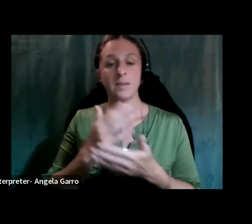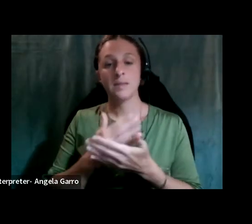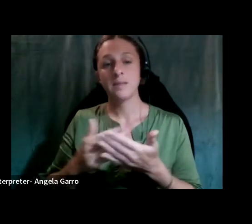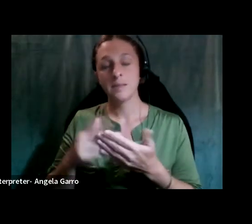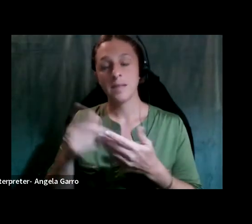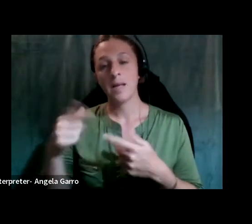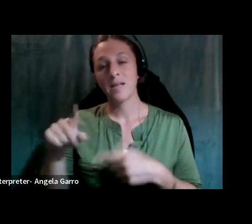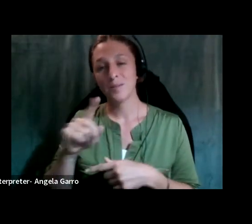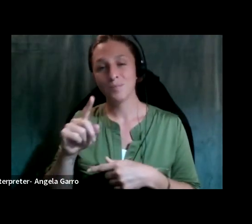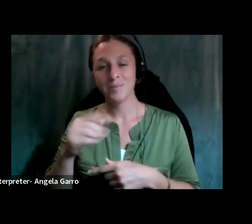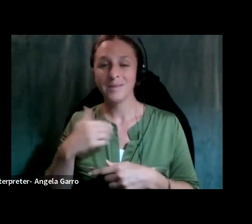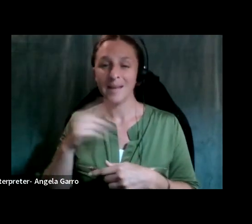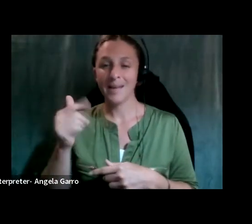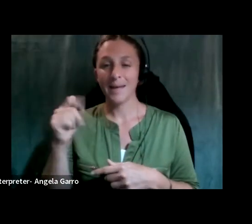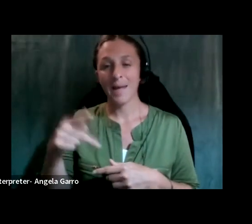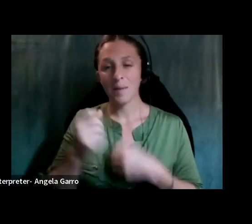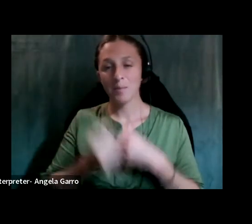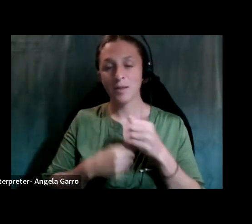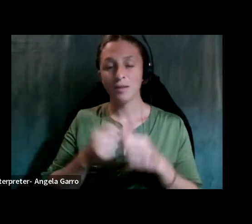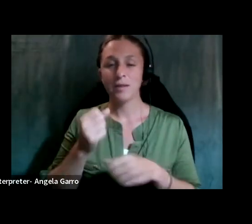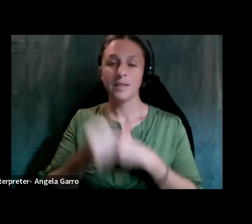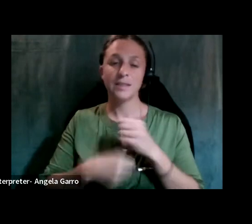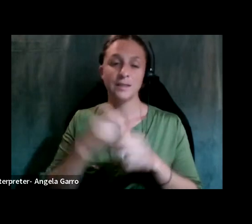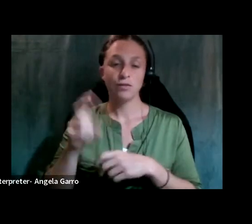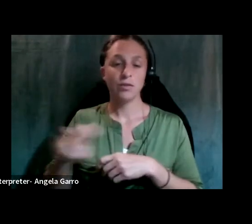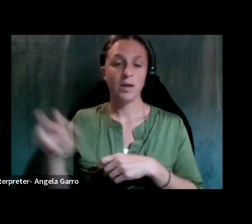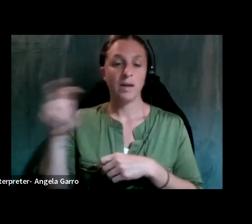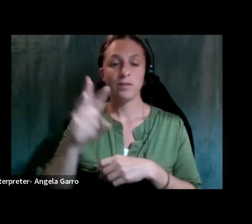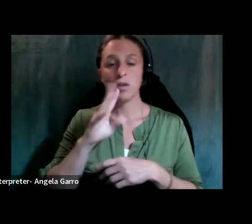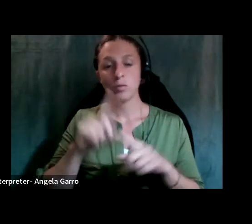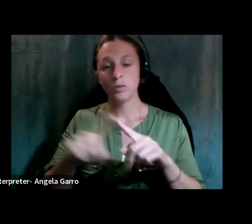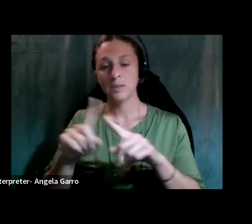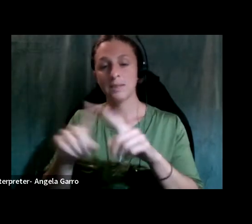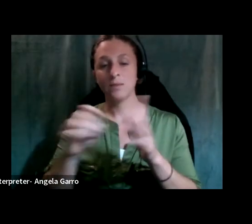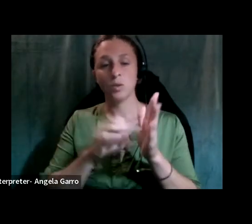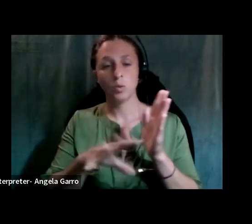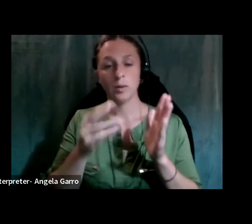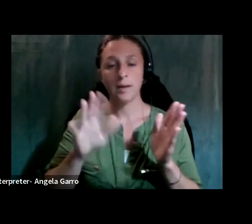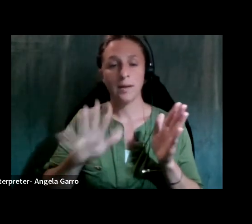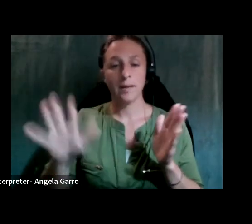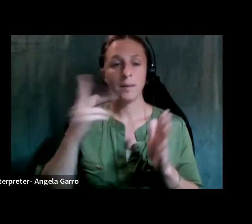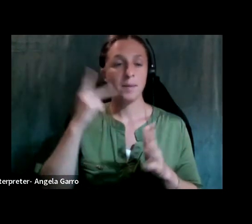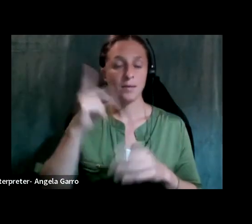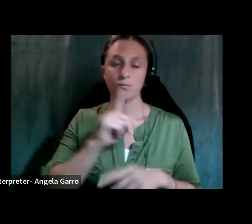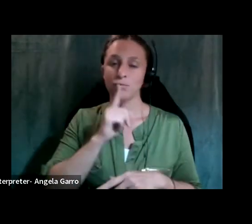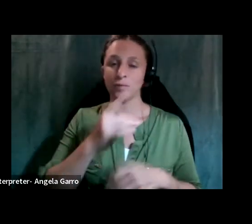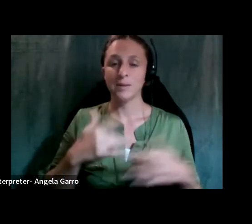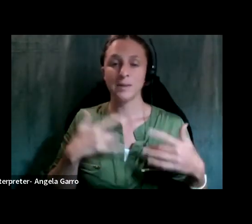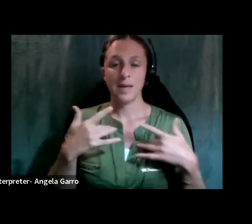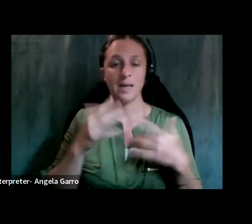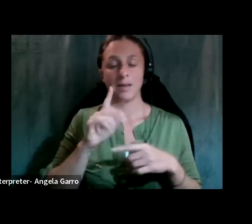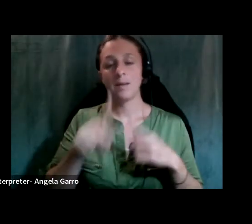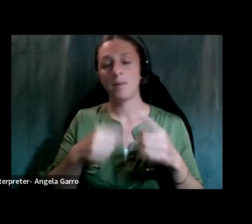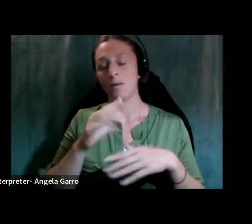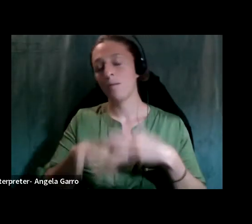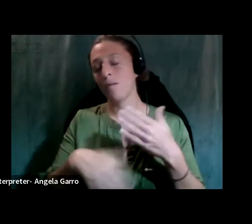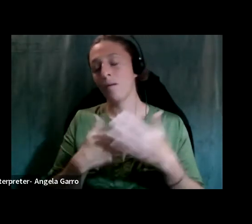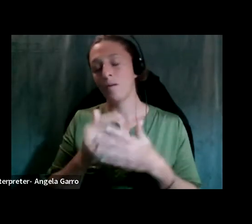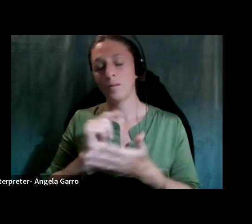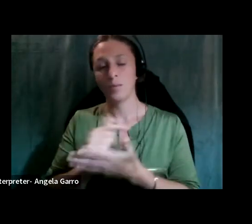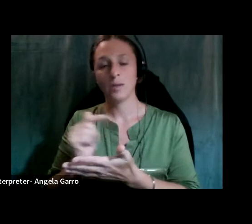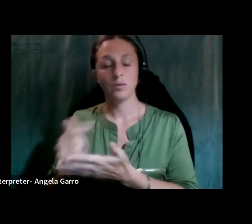of travel. So talking to different students and their parents, super excited, all the graduations. And I want to echo